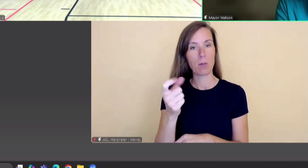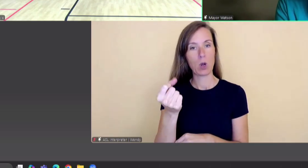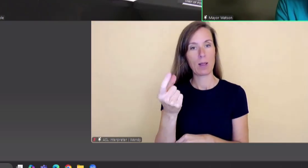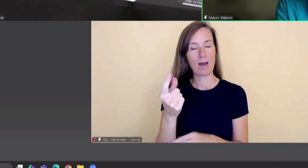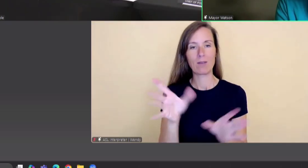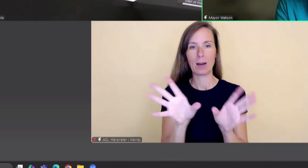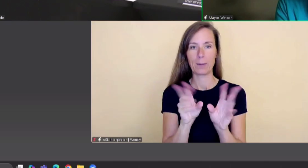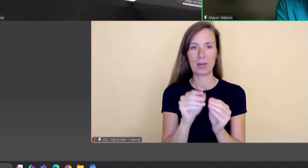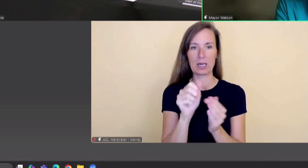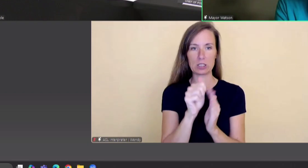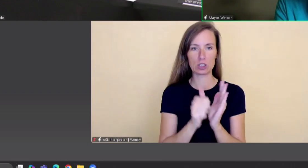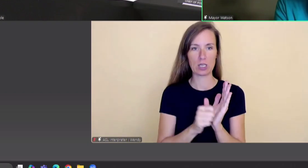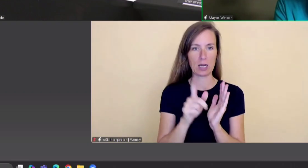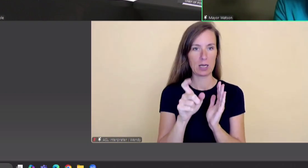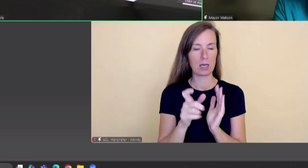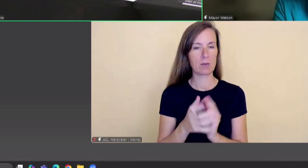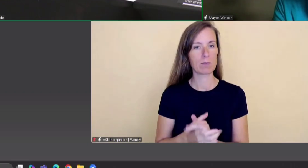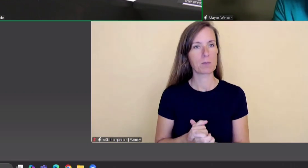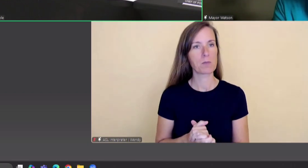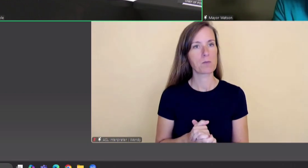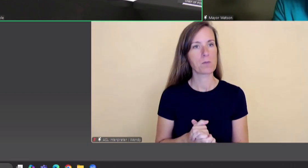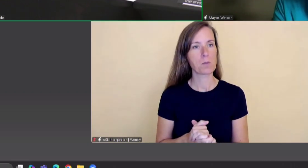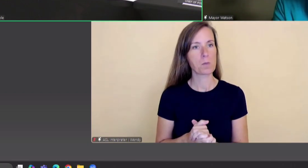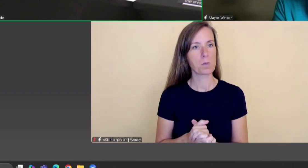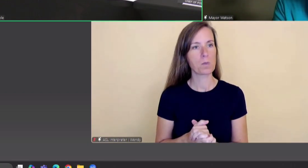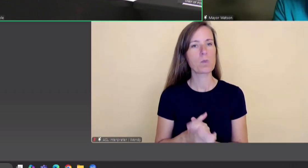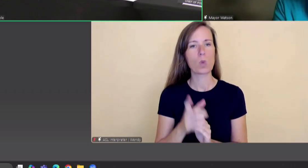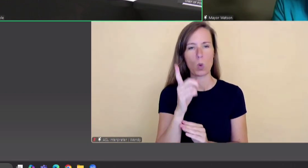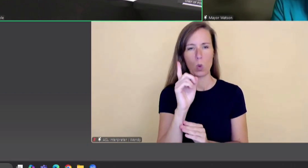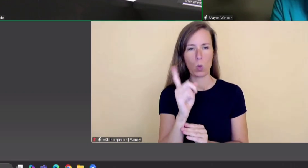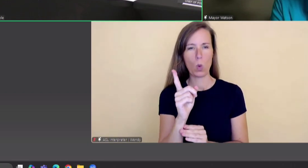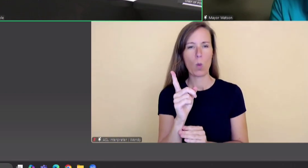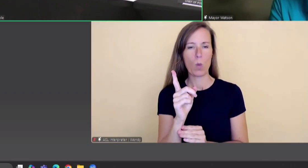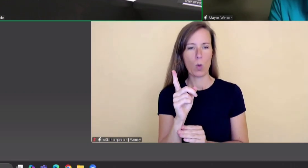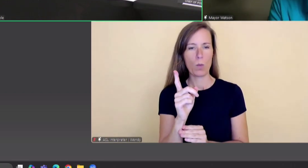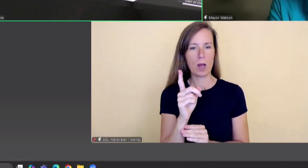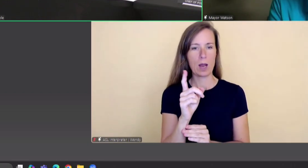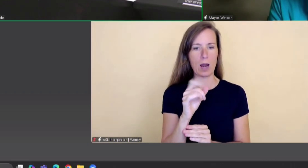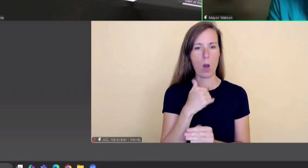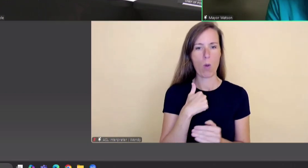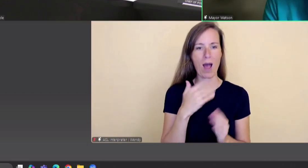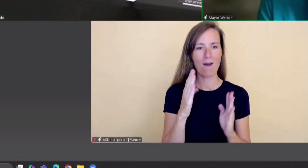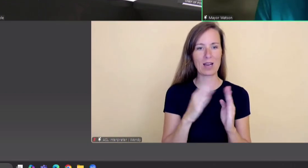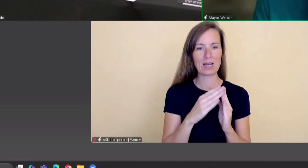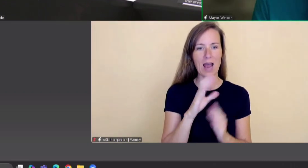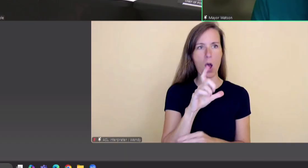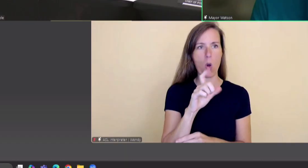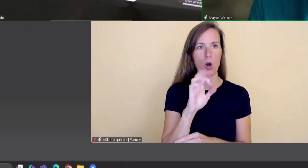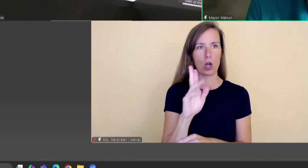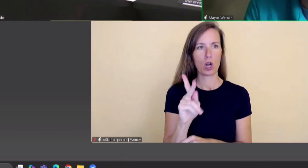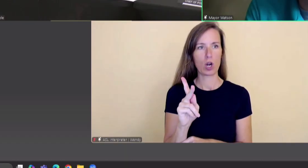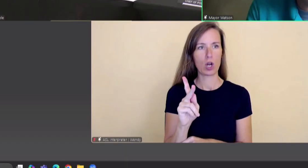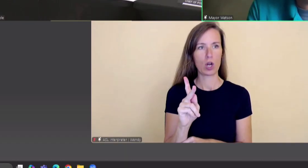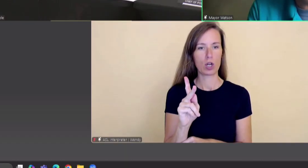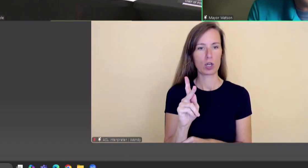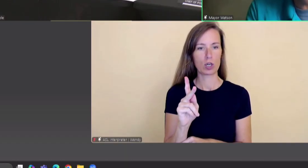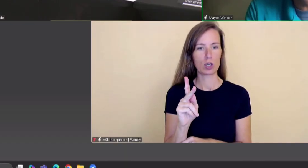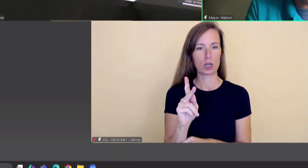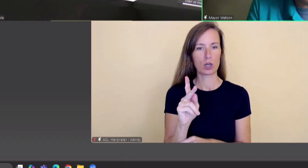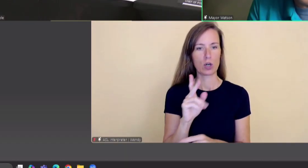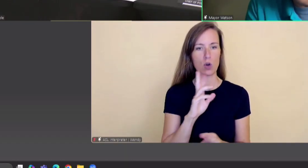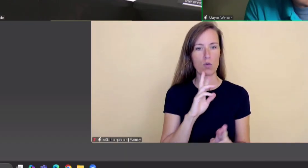meeting agenda? Mayor, if you give me one moment, I'm going to have the town clerk report out Oh, what's sure. on the September meeting.